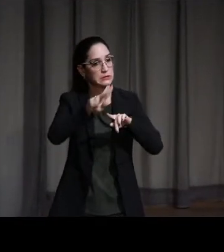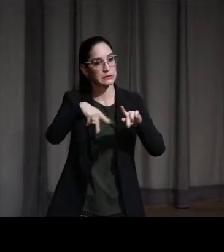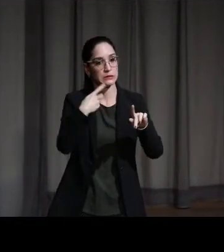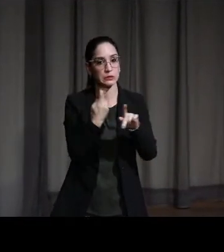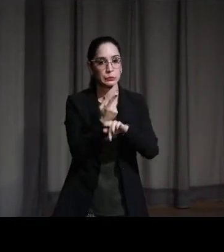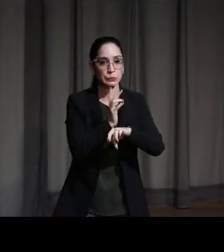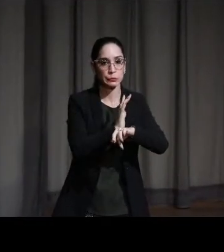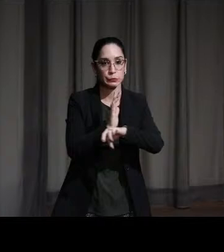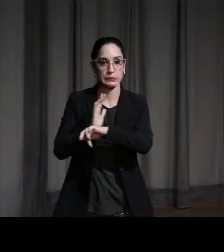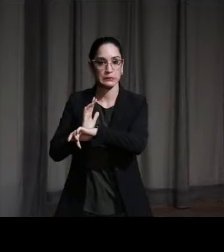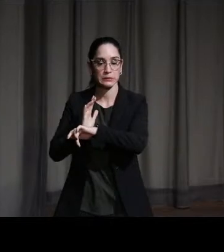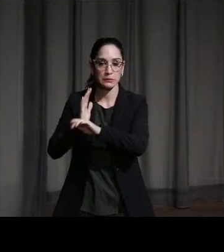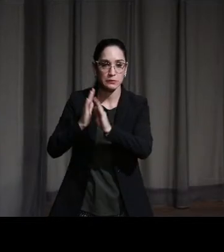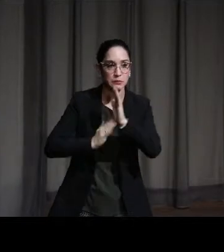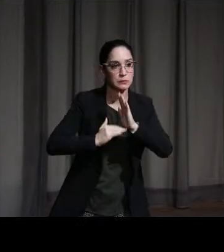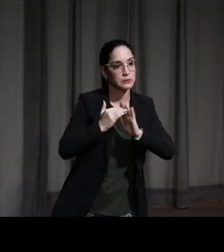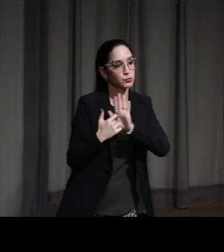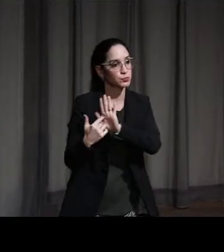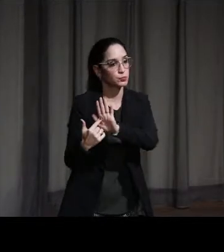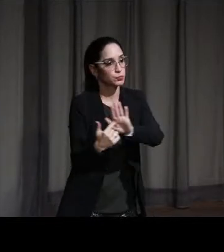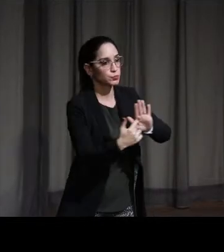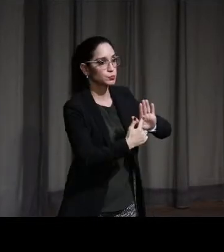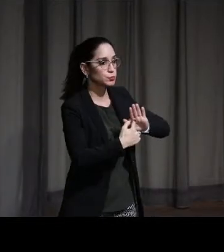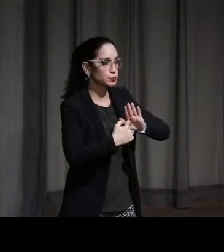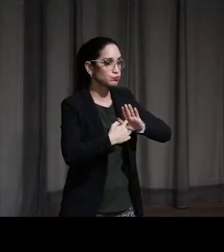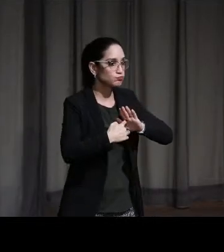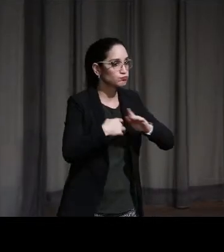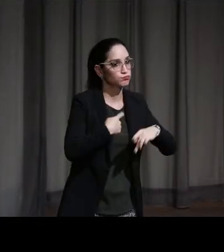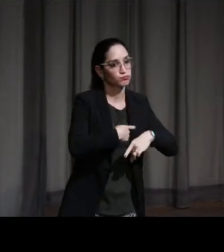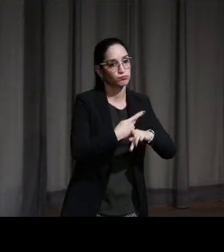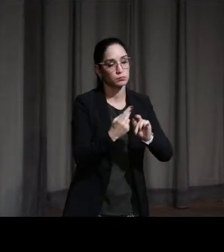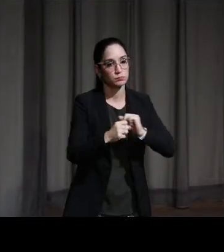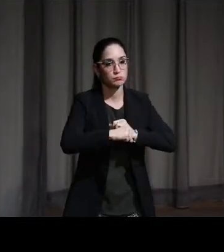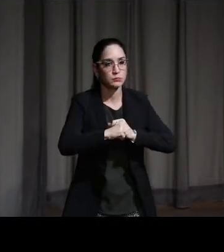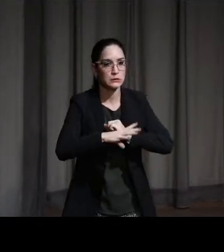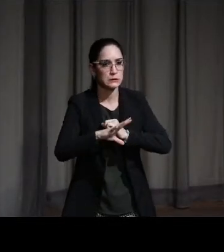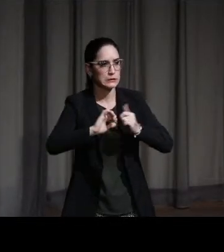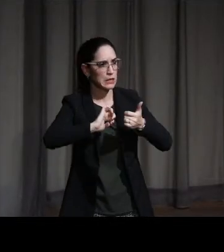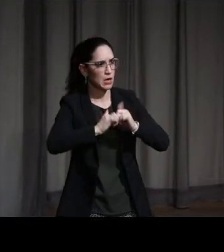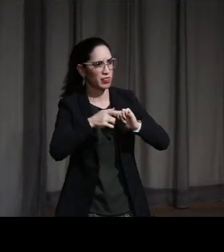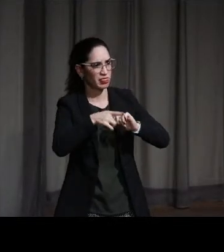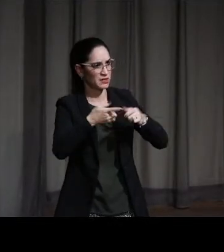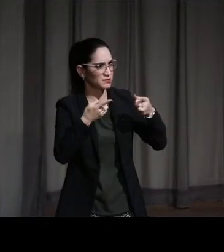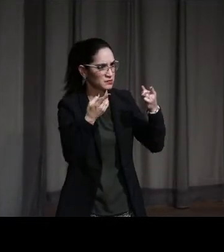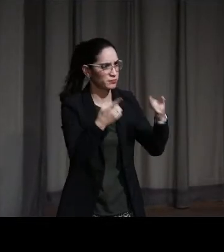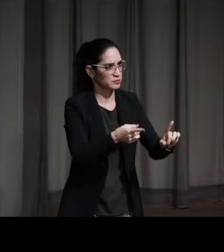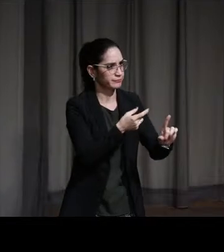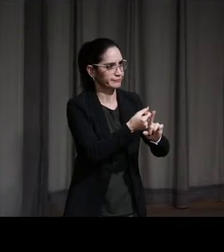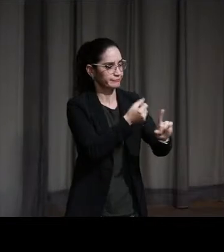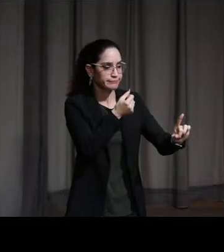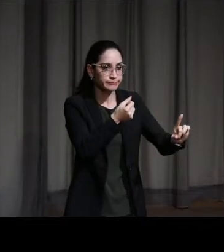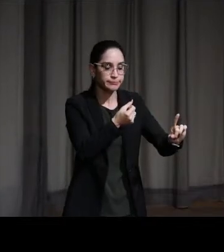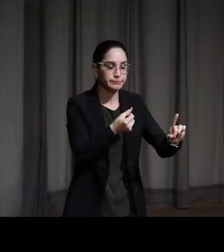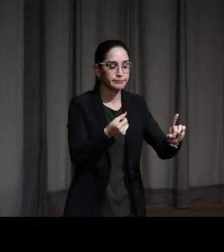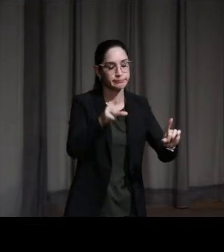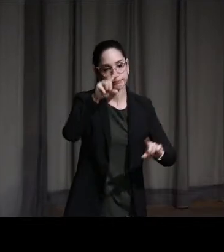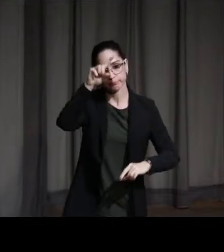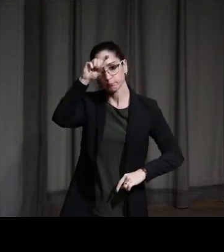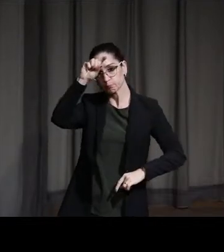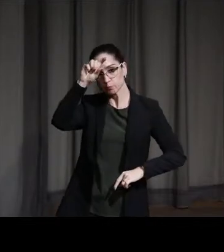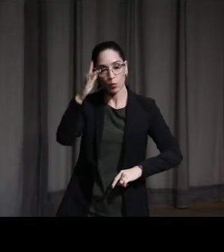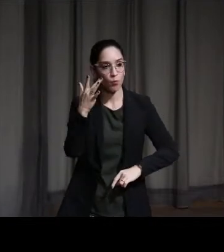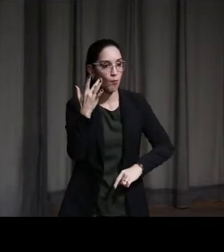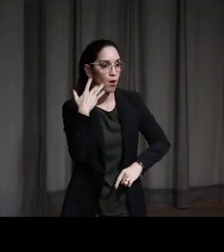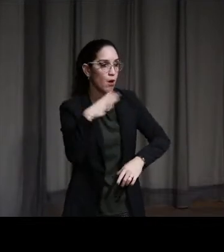film, painting that get produced and celebrated, and you think, how did they let that fly? Because the content seems